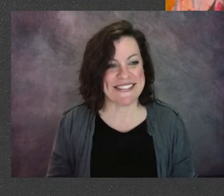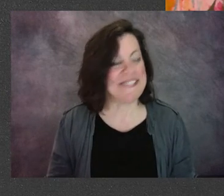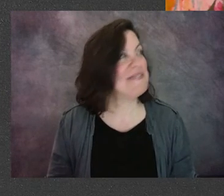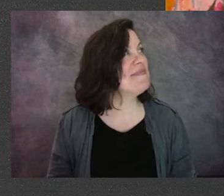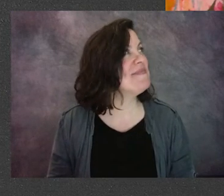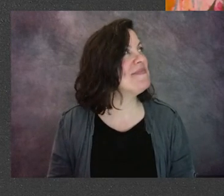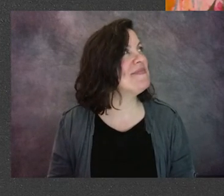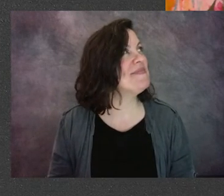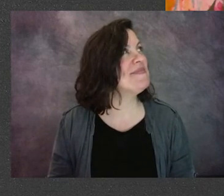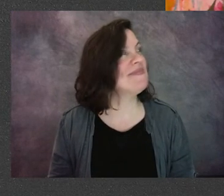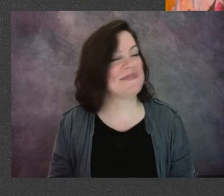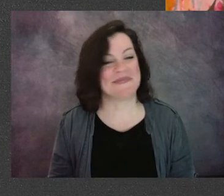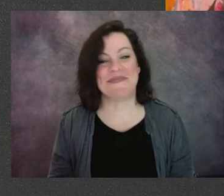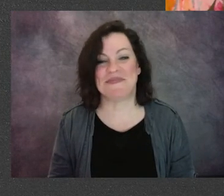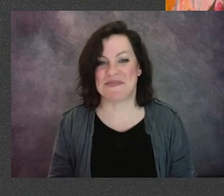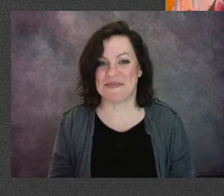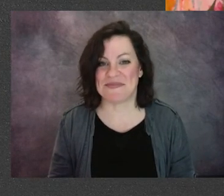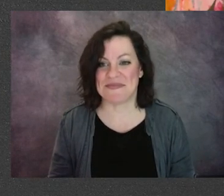Ooh.